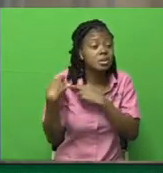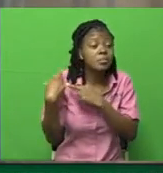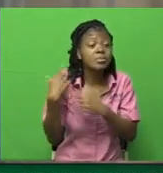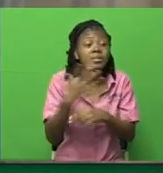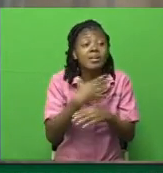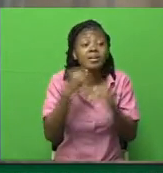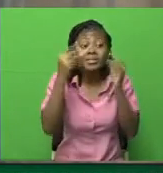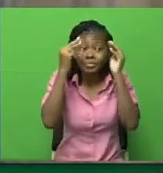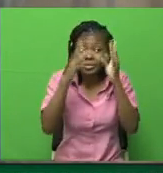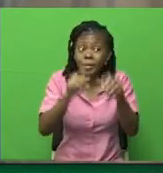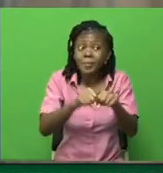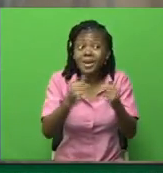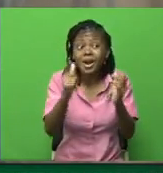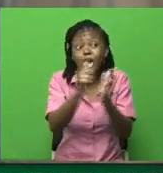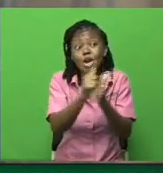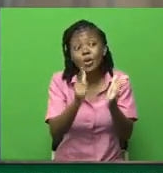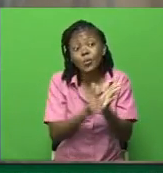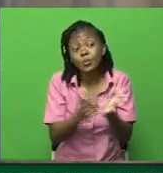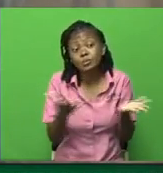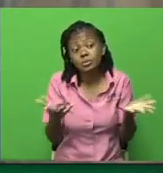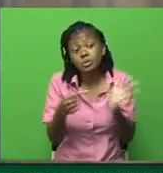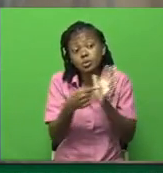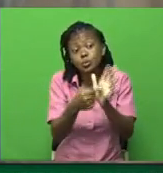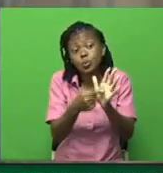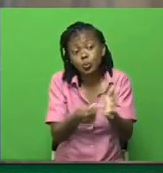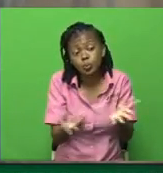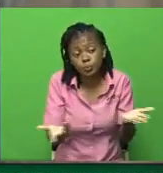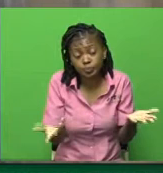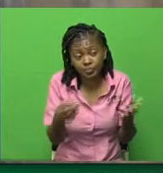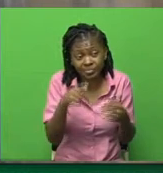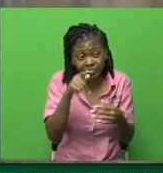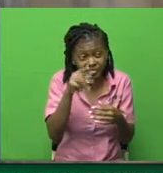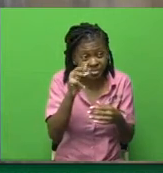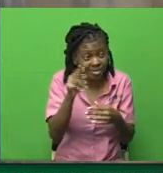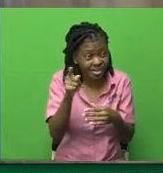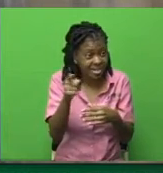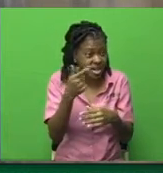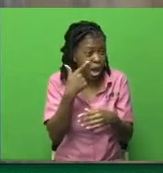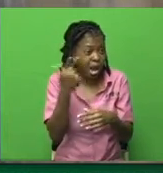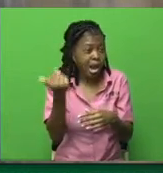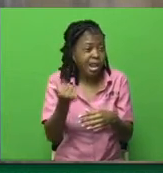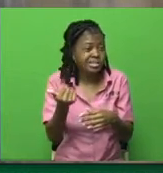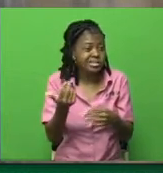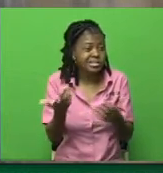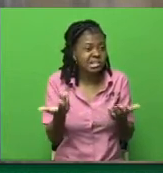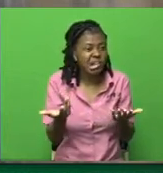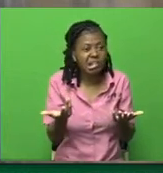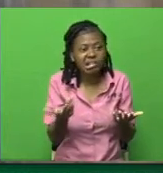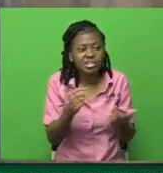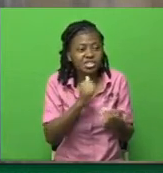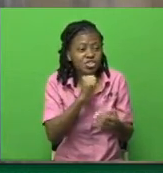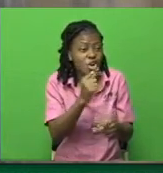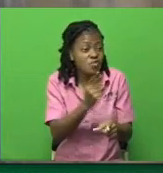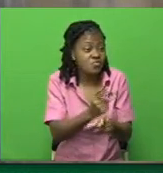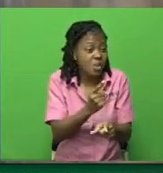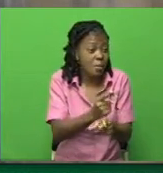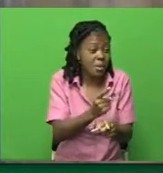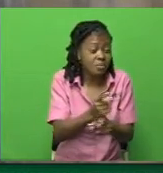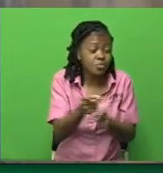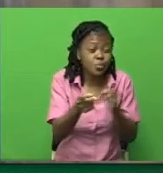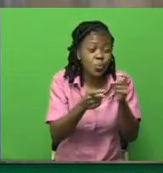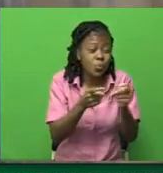law shows the level of desperation due to the financial incompetence and fiscal ineptitude of this